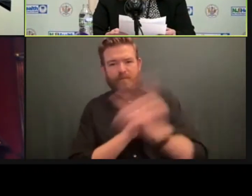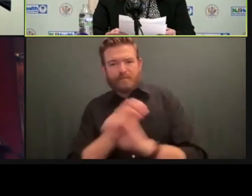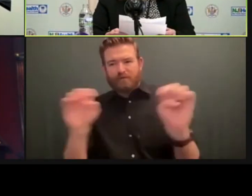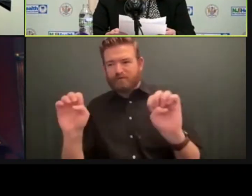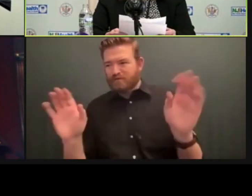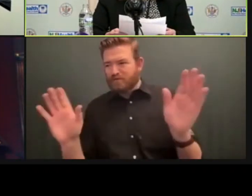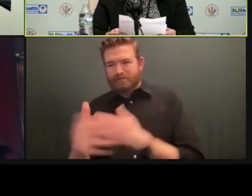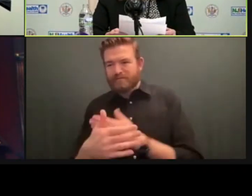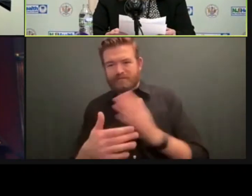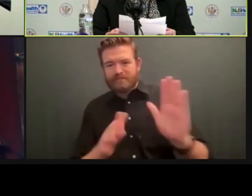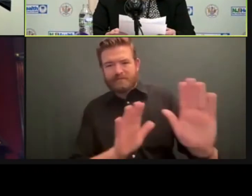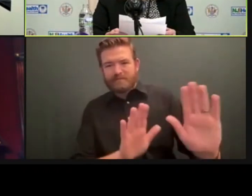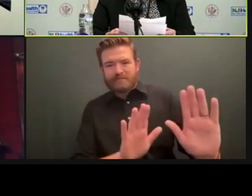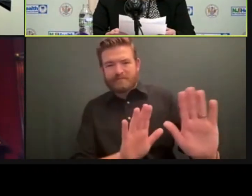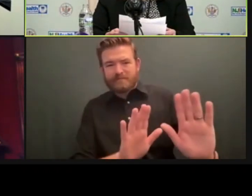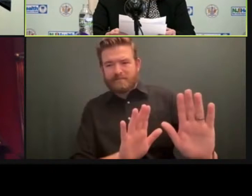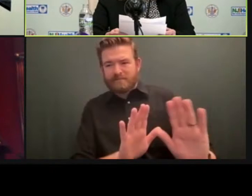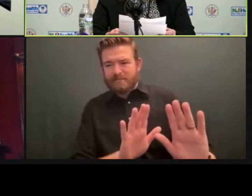website